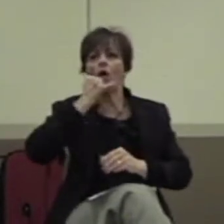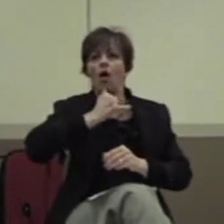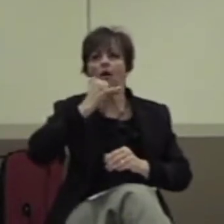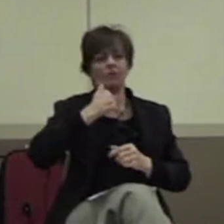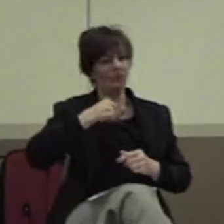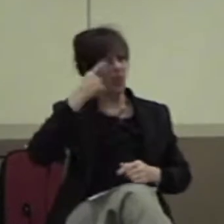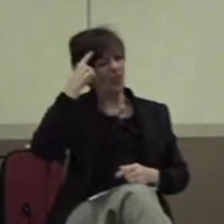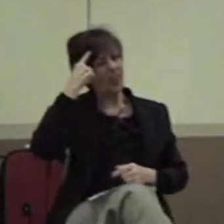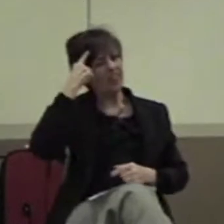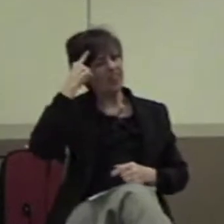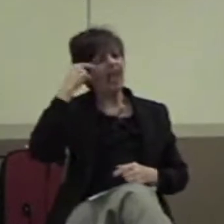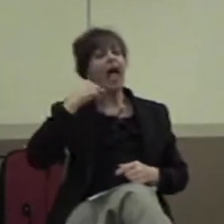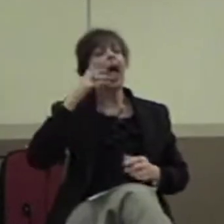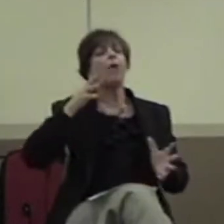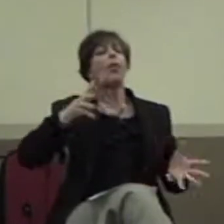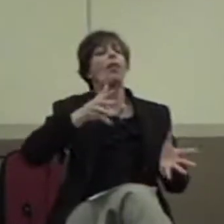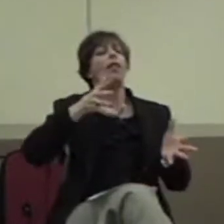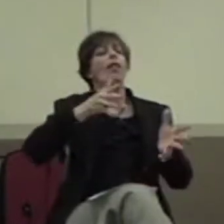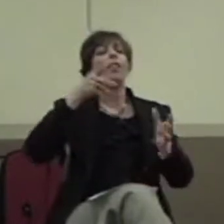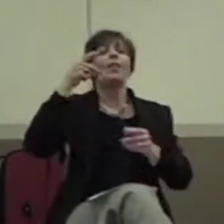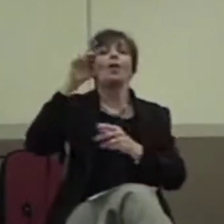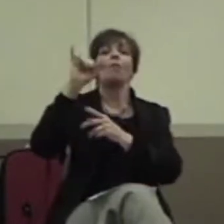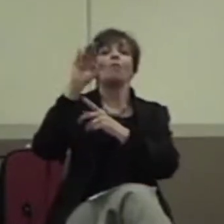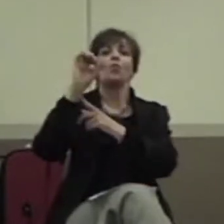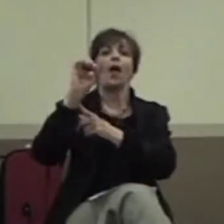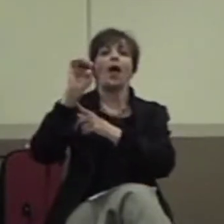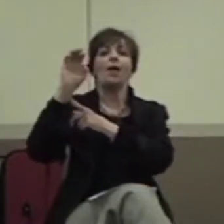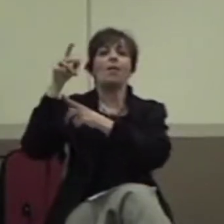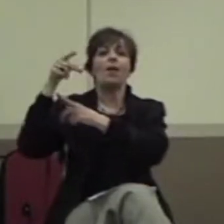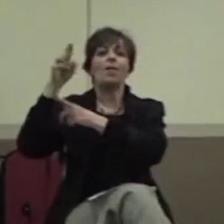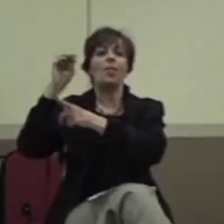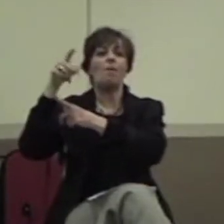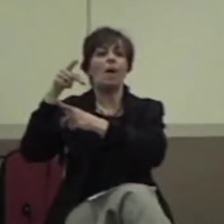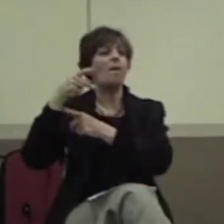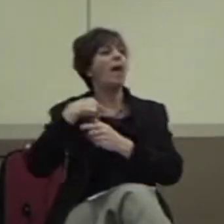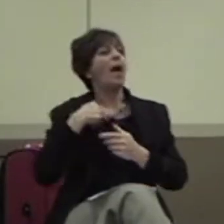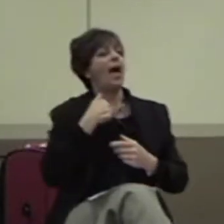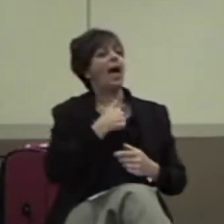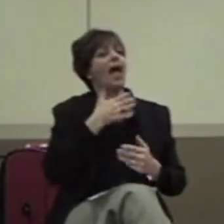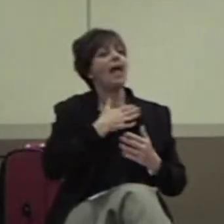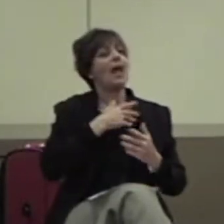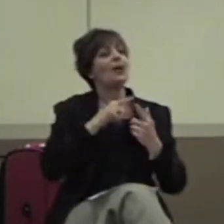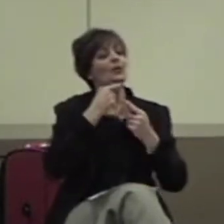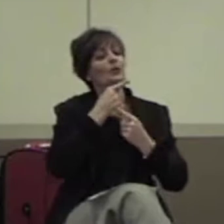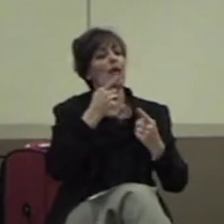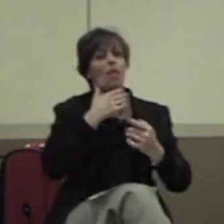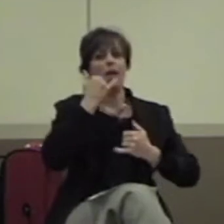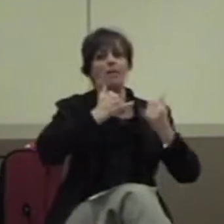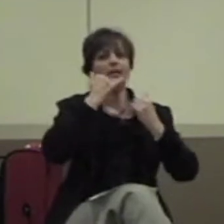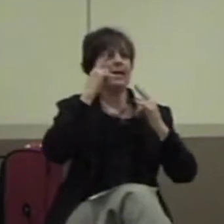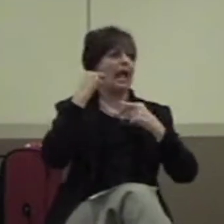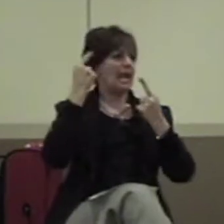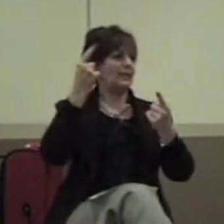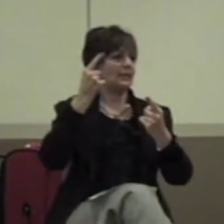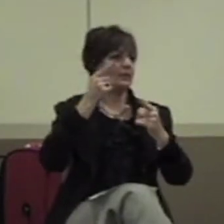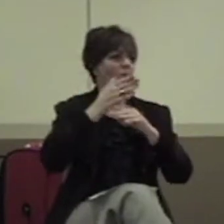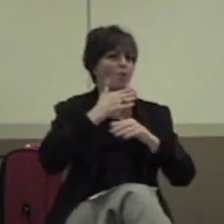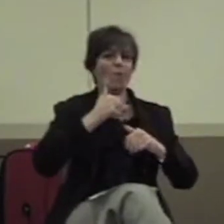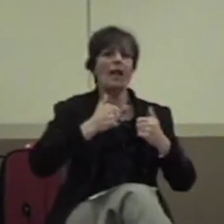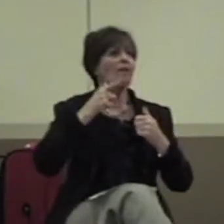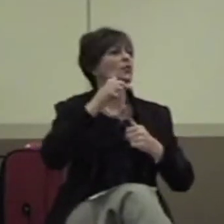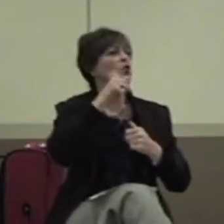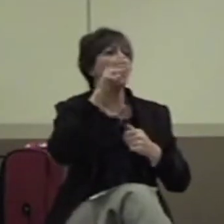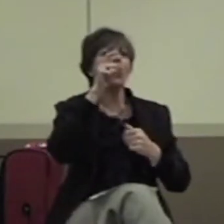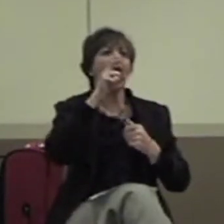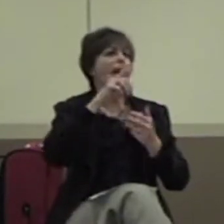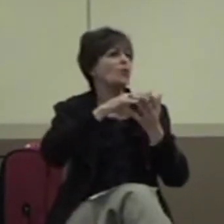So I thought, I'm going to prime the pump. And I like to tell people mistakes I made over my life, so that you don't have to learn